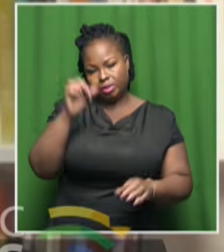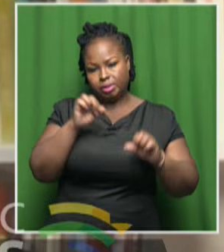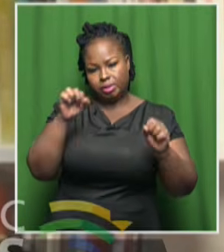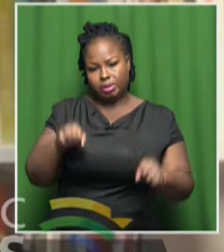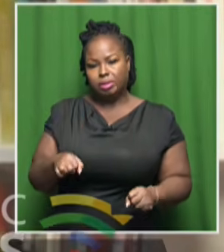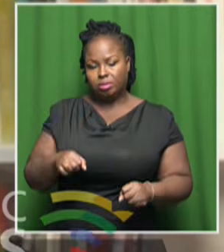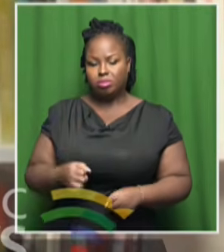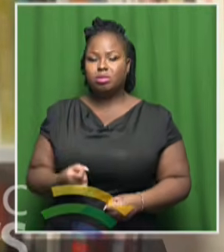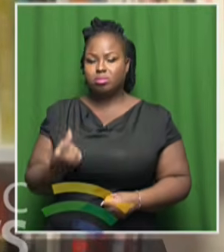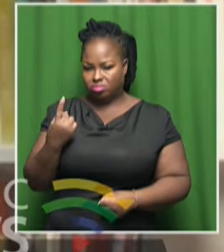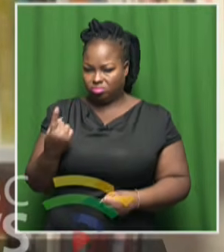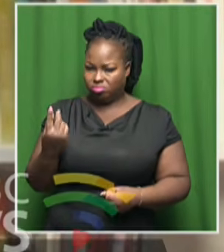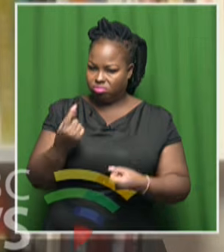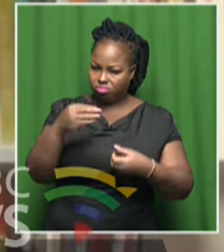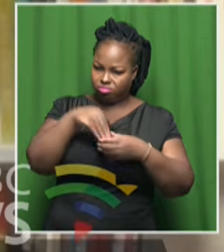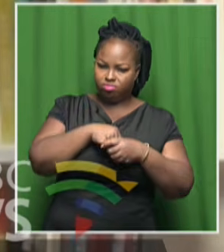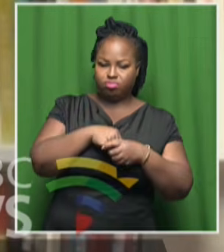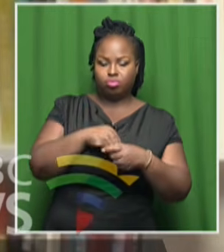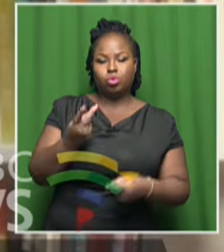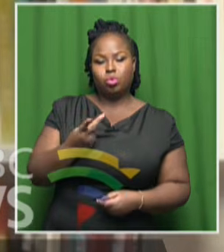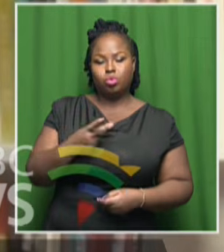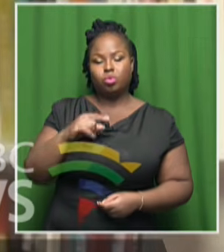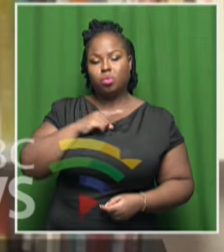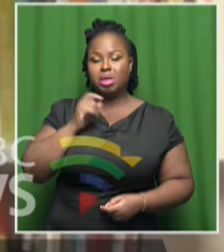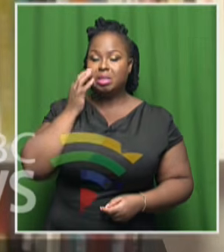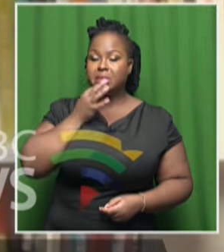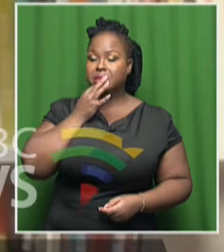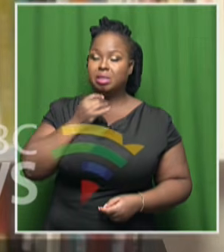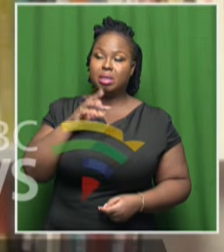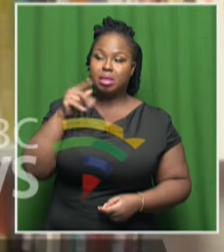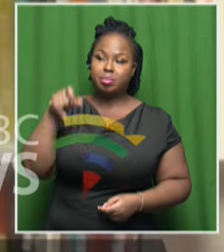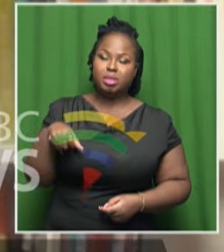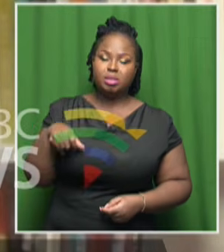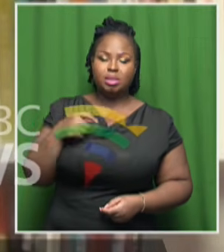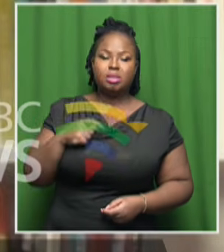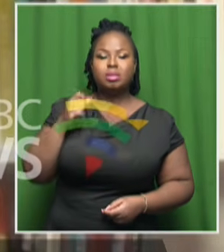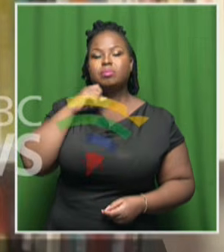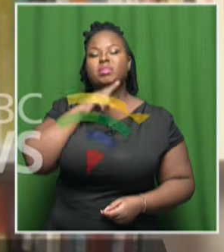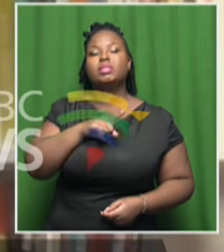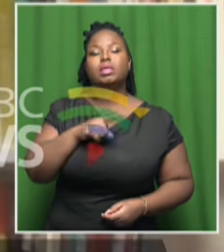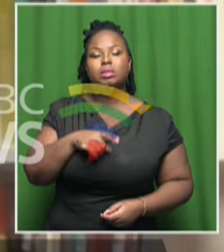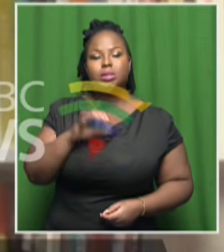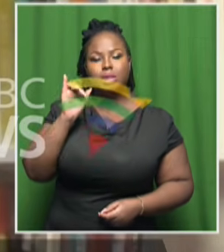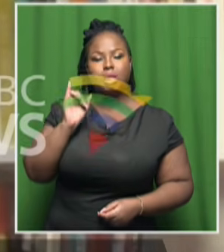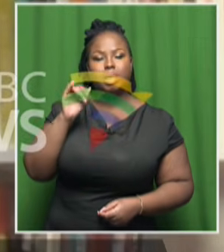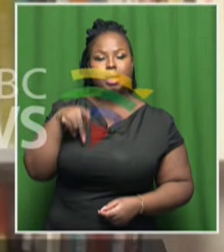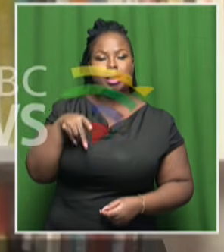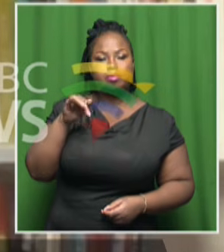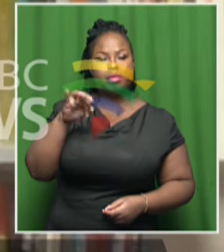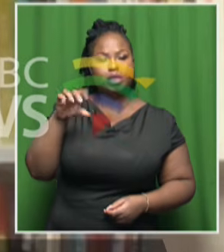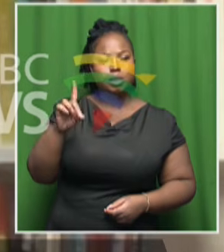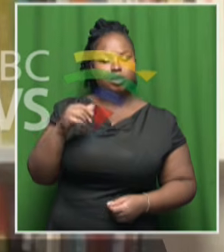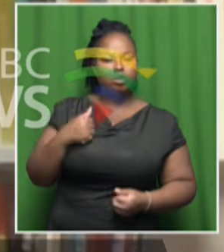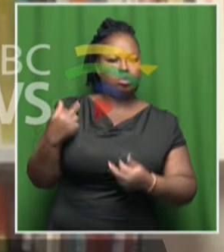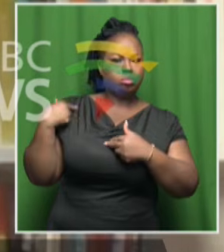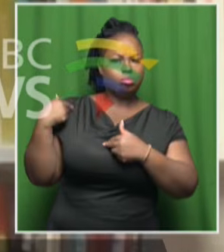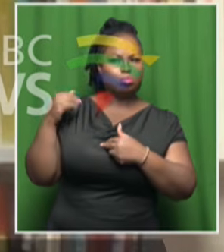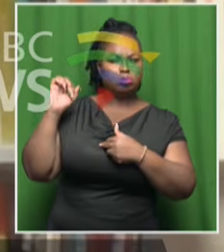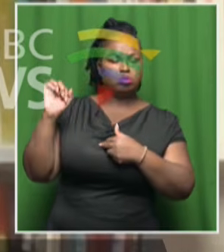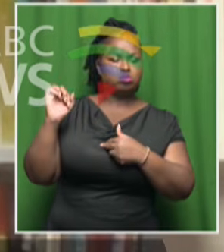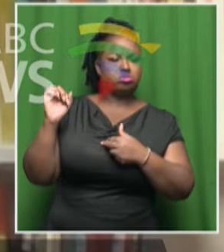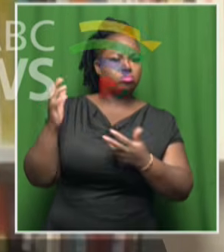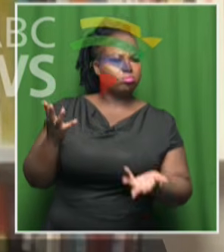he seems to be one of those people. Allegations that he was impersonated an IPID officer, allegations that he would do the work that was supposed to be done by IPID.